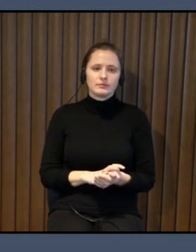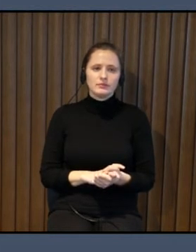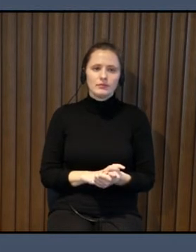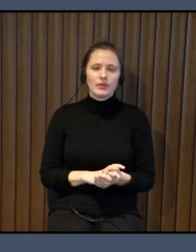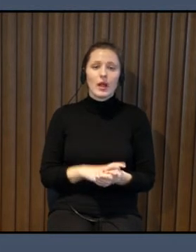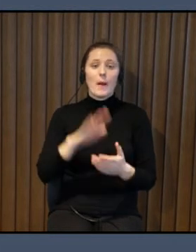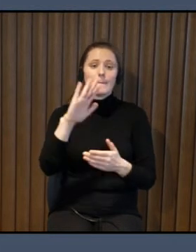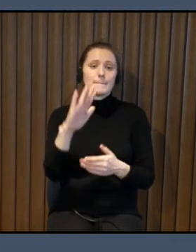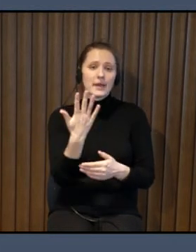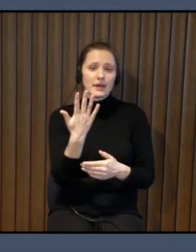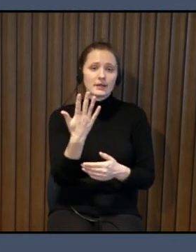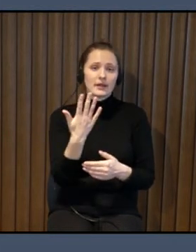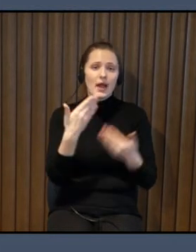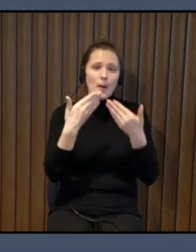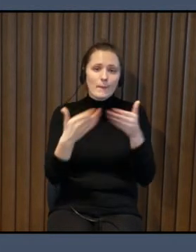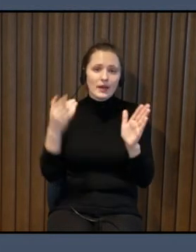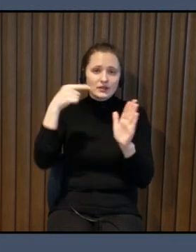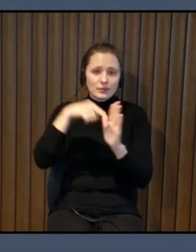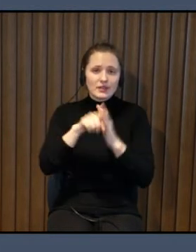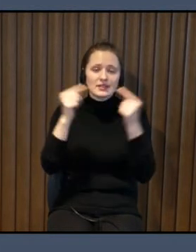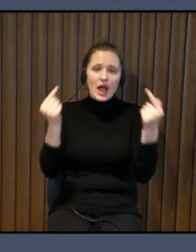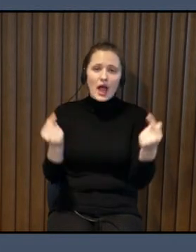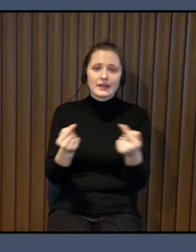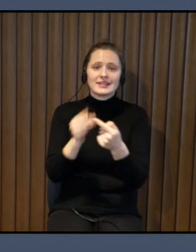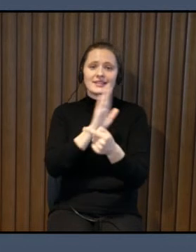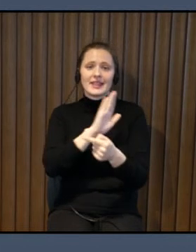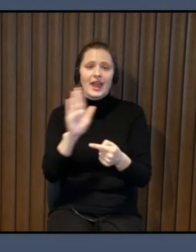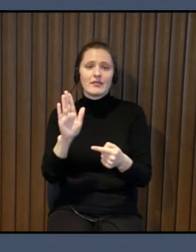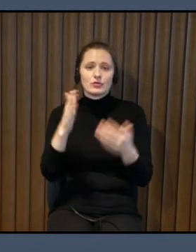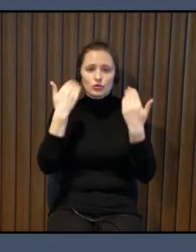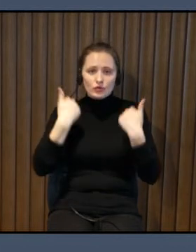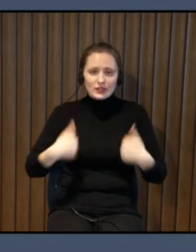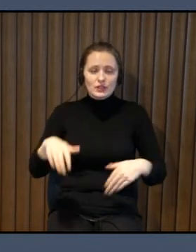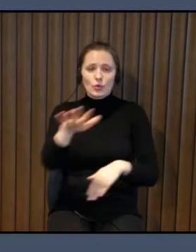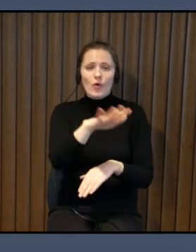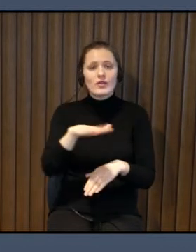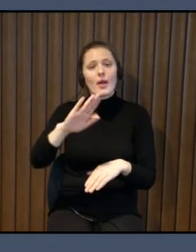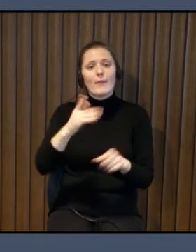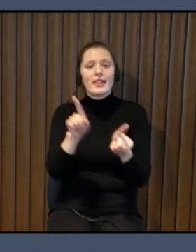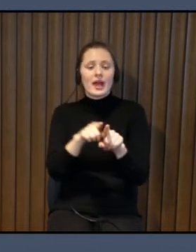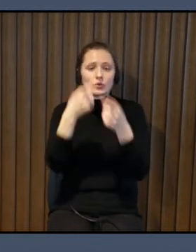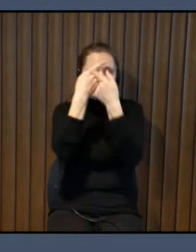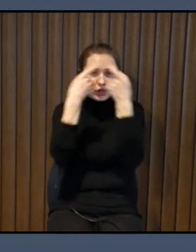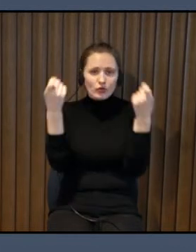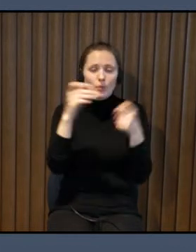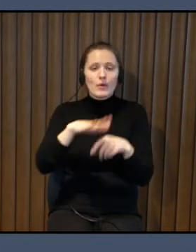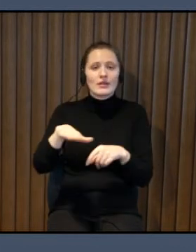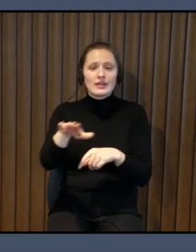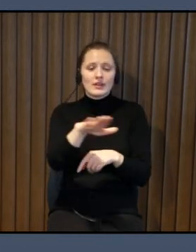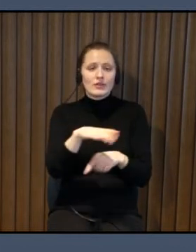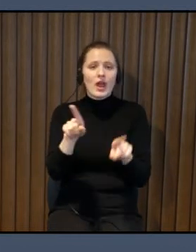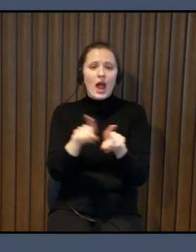vision impairments do not bump into that wall. Accessibility applies also not to